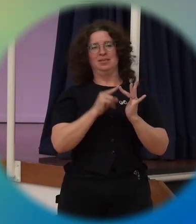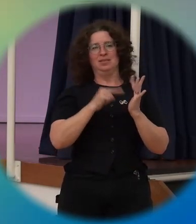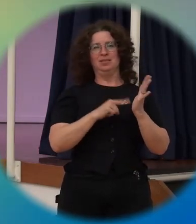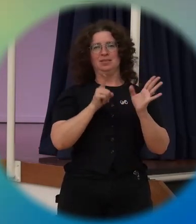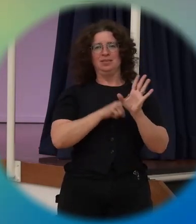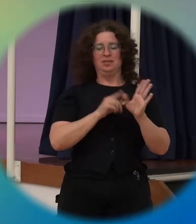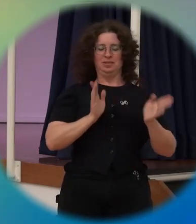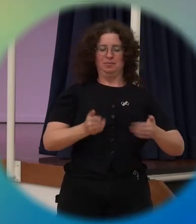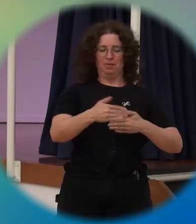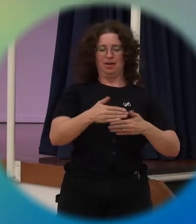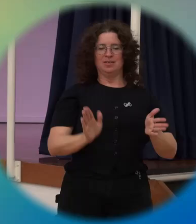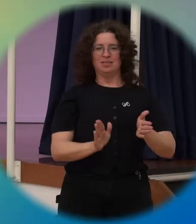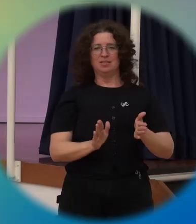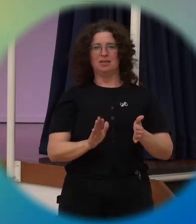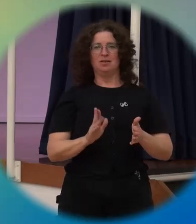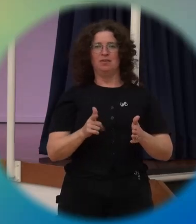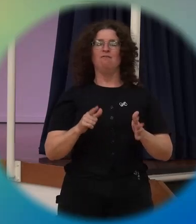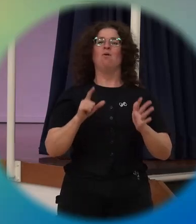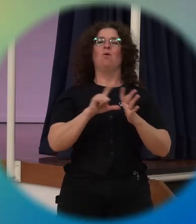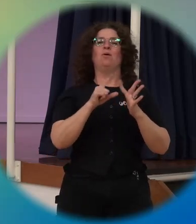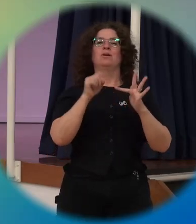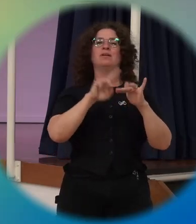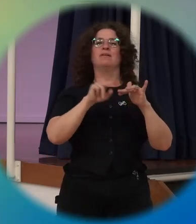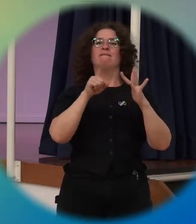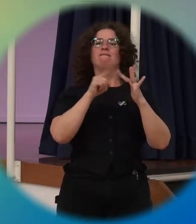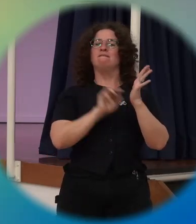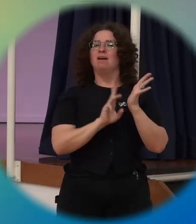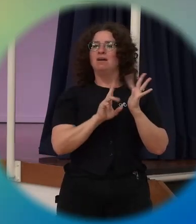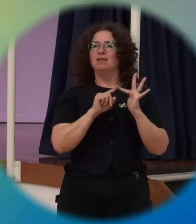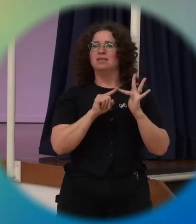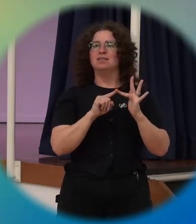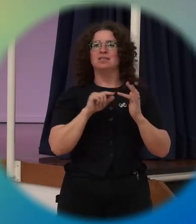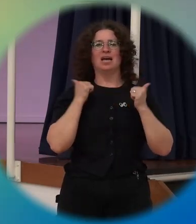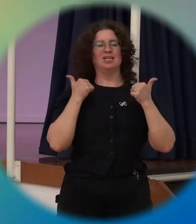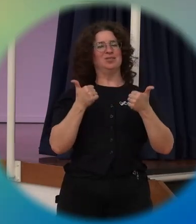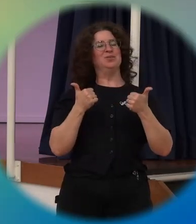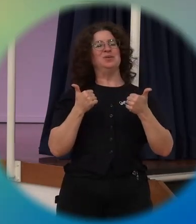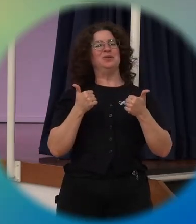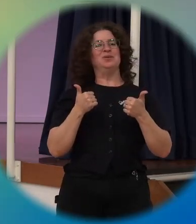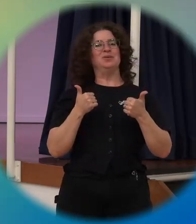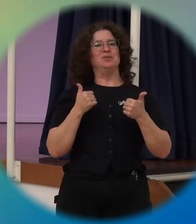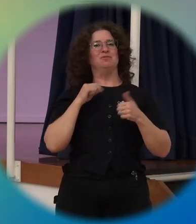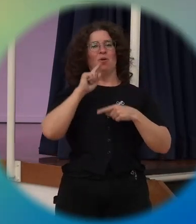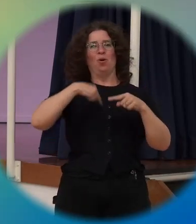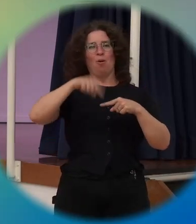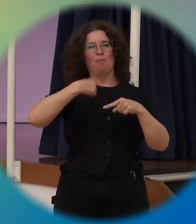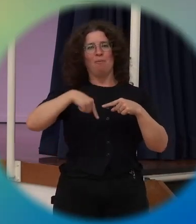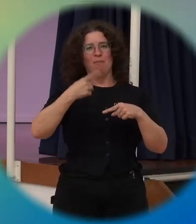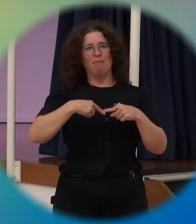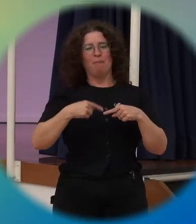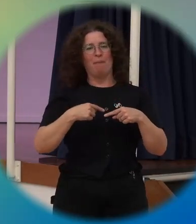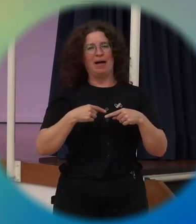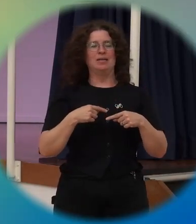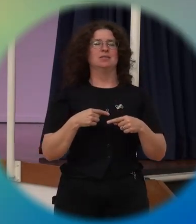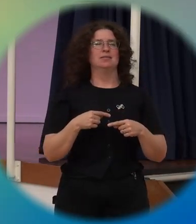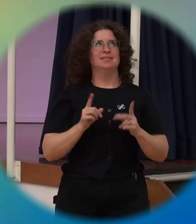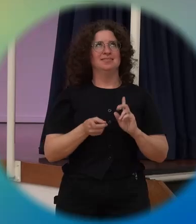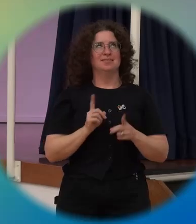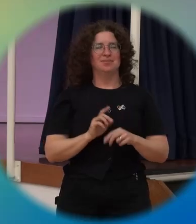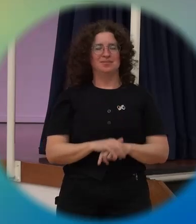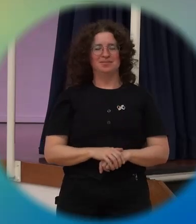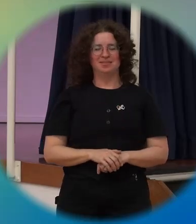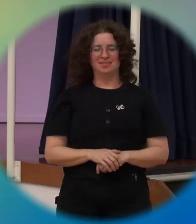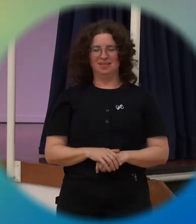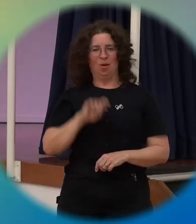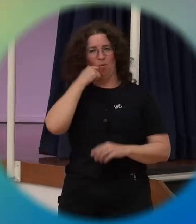built-in version defines, which is a cool way of making code compile sometimes. We don't have time to get into it. But there